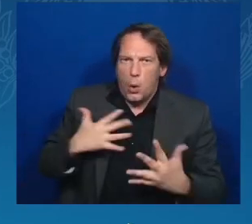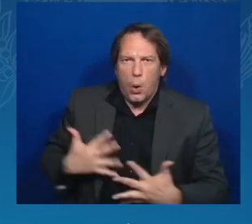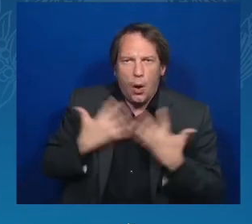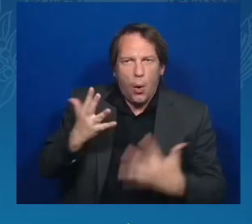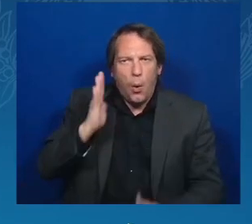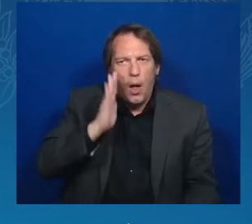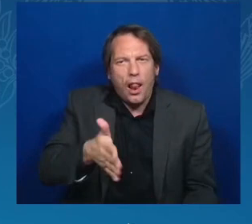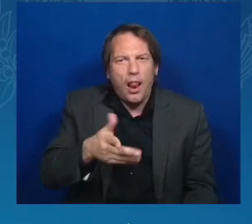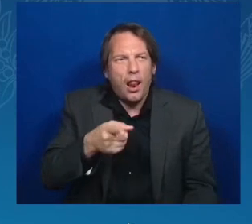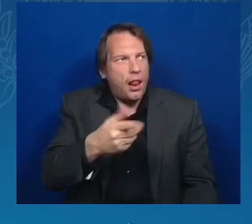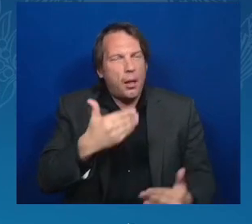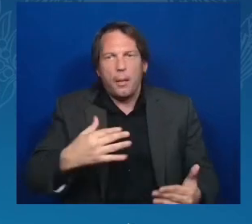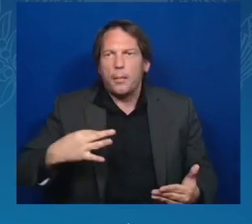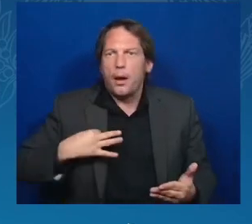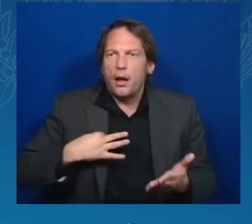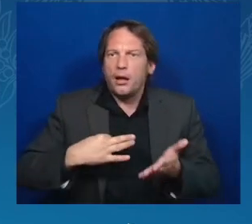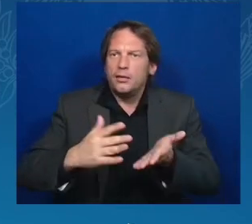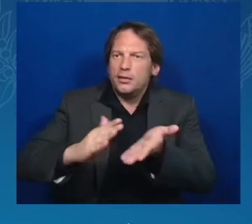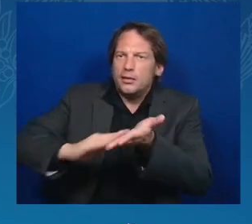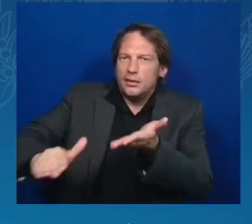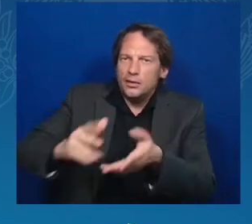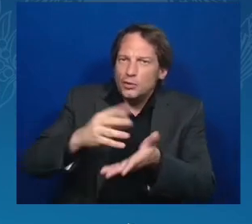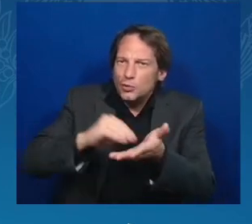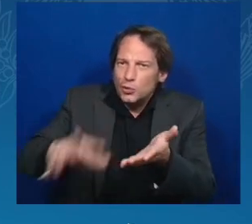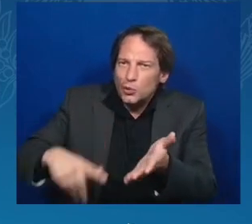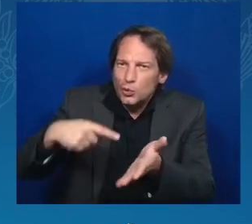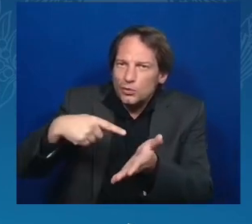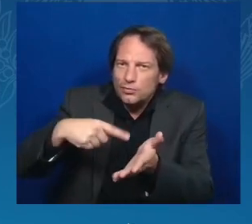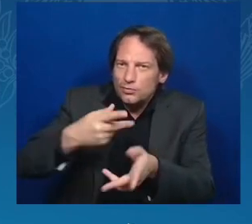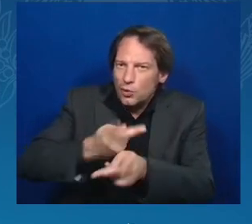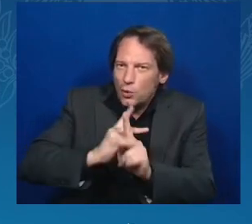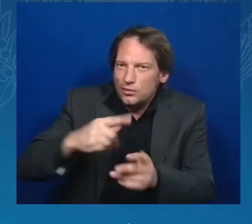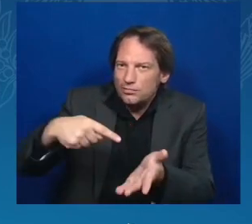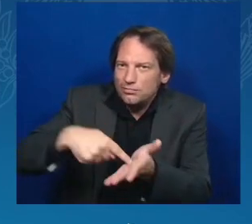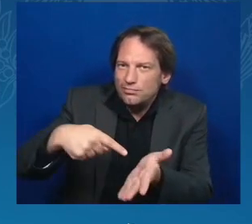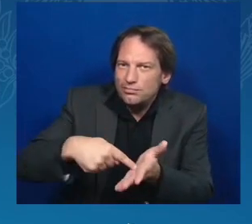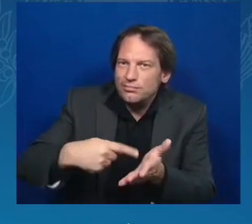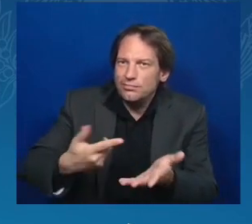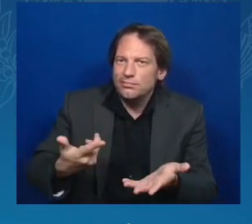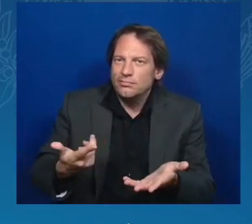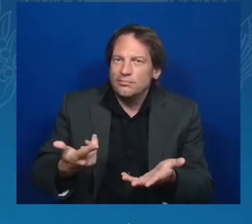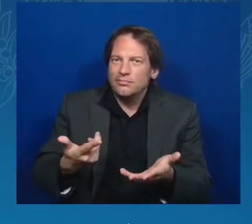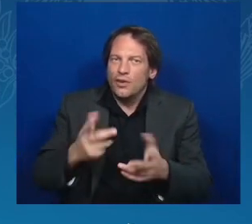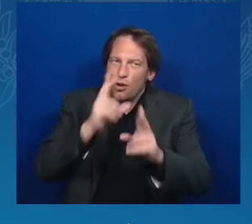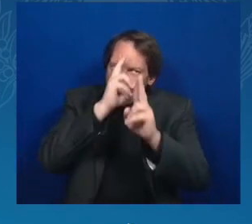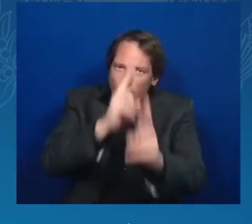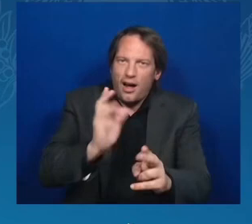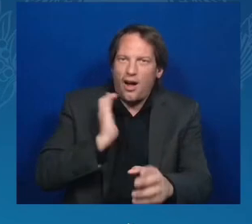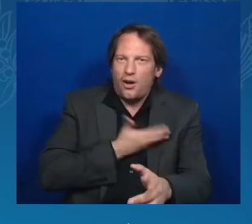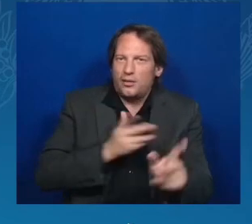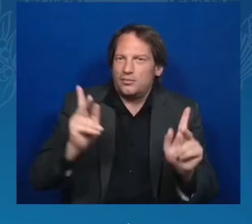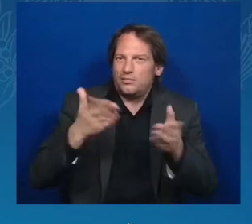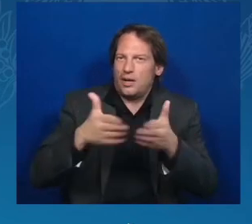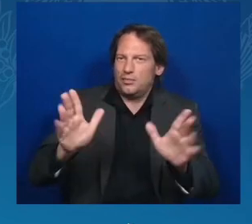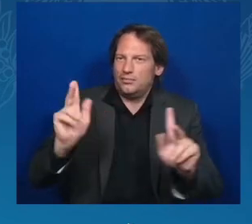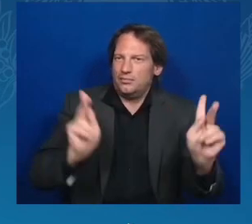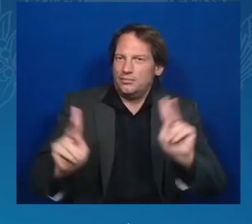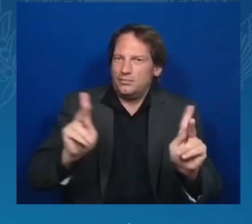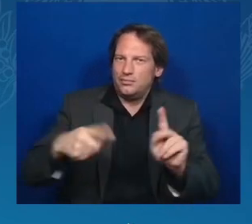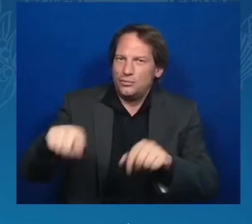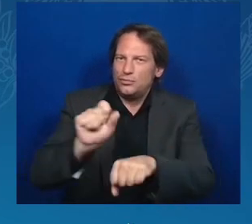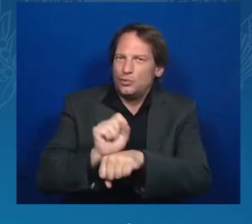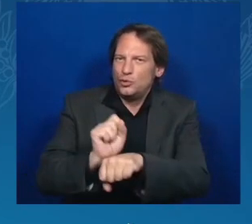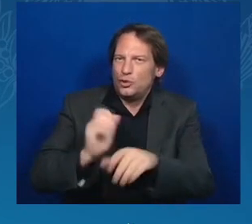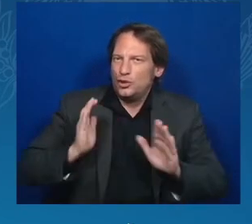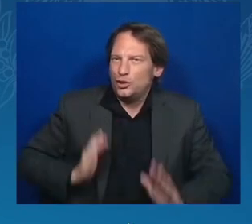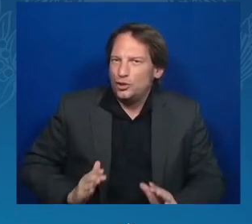I'm going to turn it over to Tanya Pendleton to moderate our conversation. Thank you so much, Madam Vice President, and